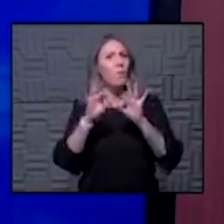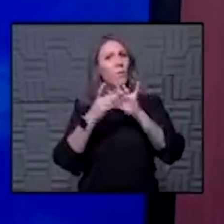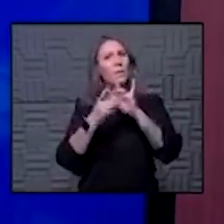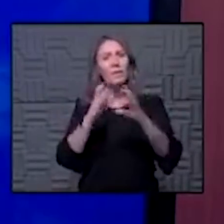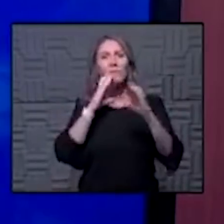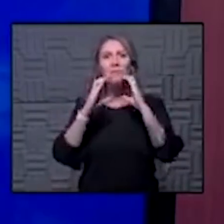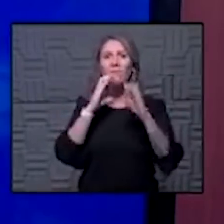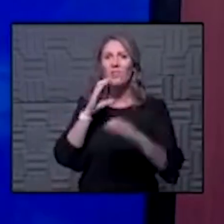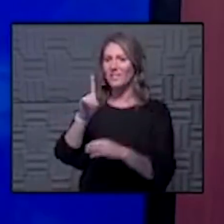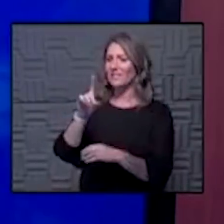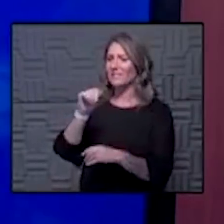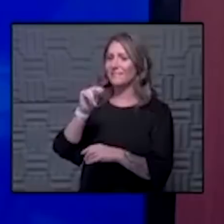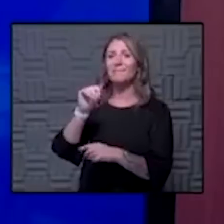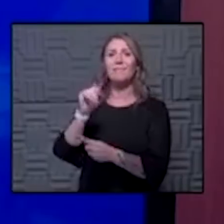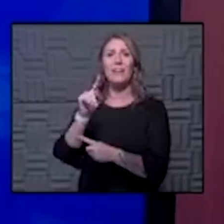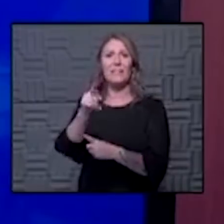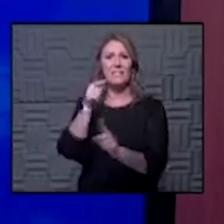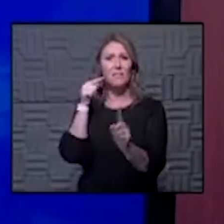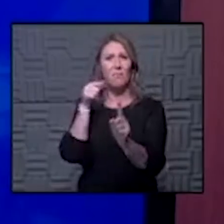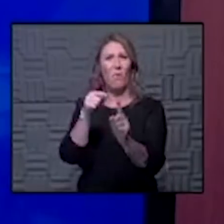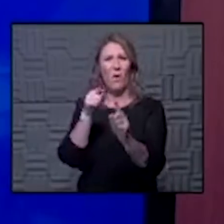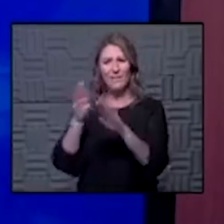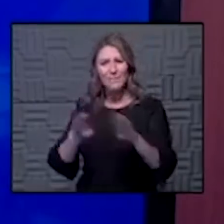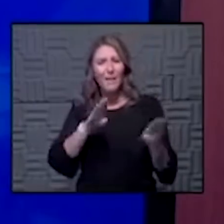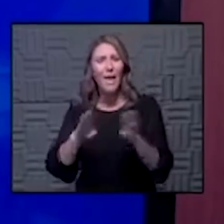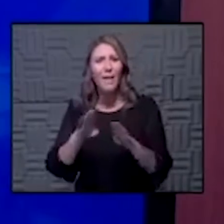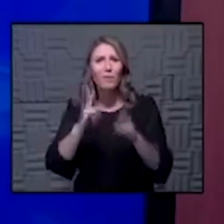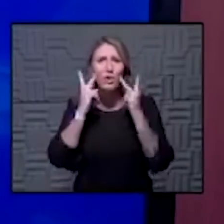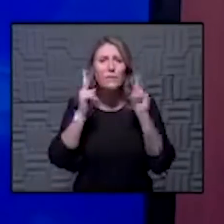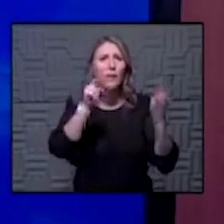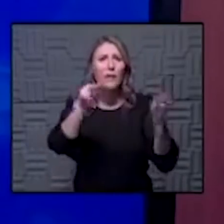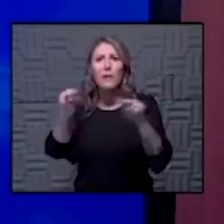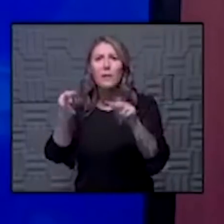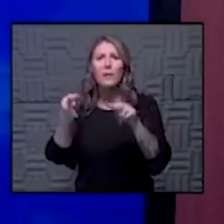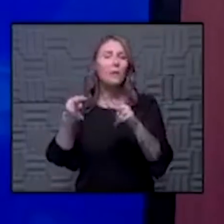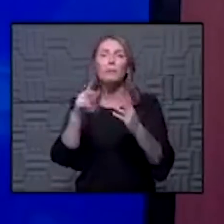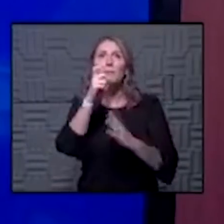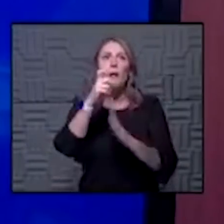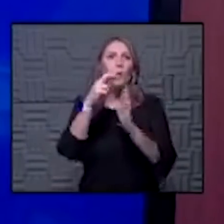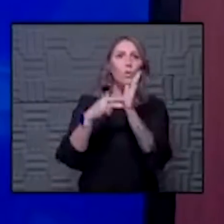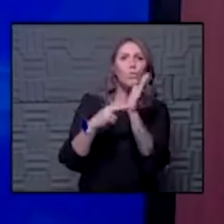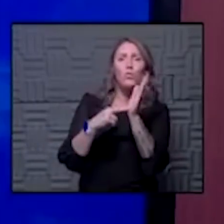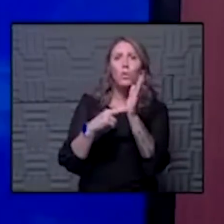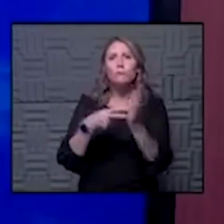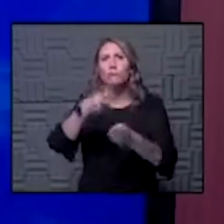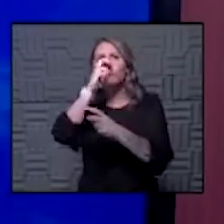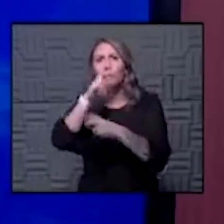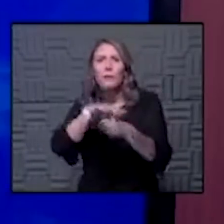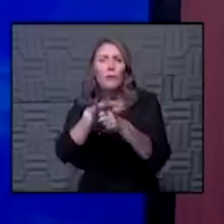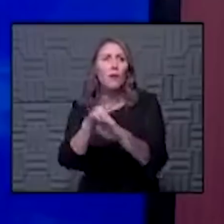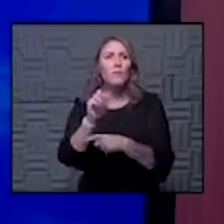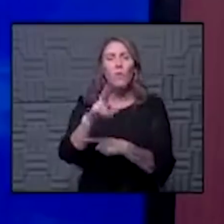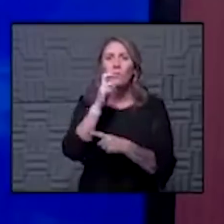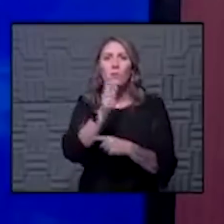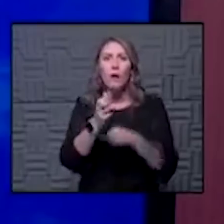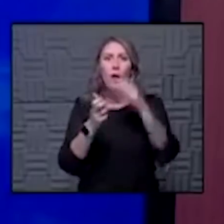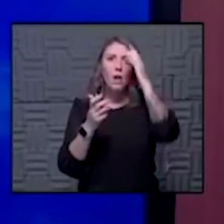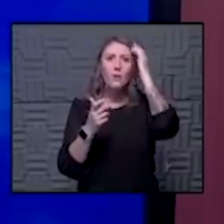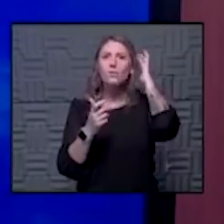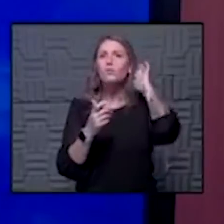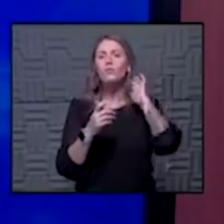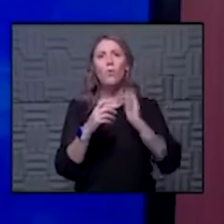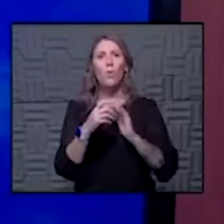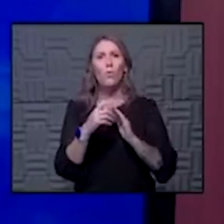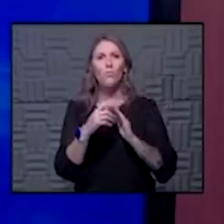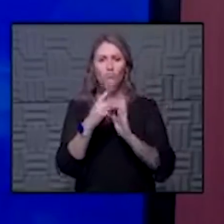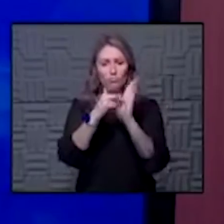To Dana's point, this is about the behavior that we're seeing, not necessarily about is the rule strict enough or not strict enough. And so steps that make it